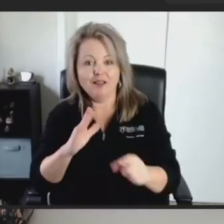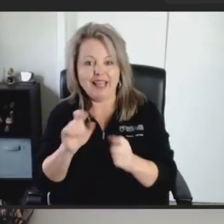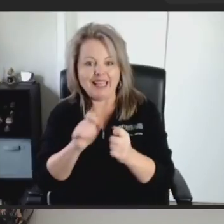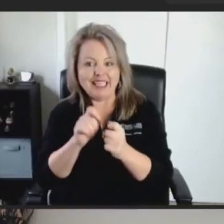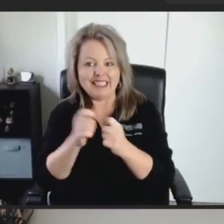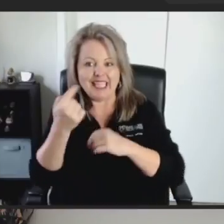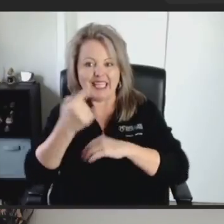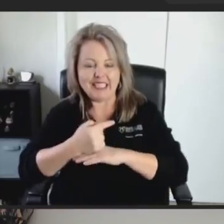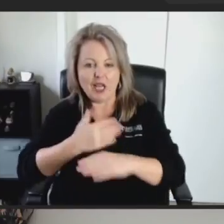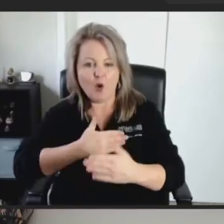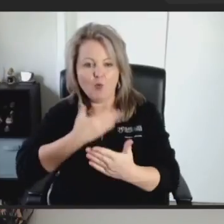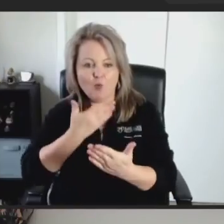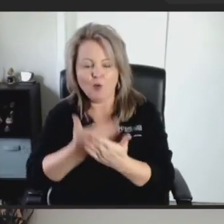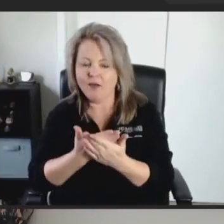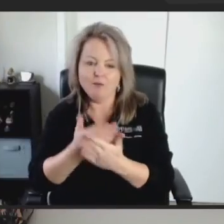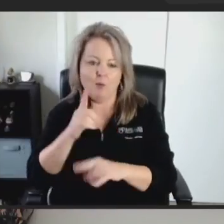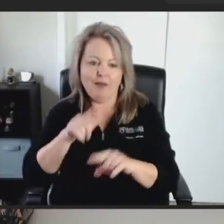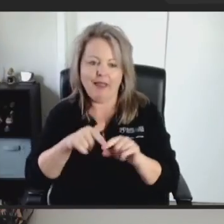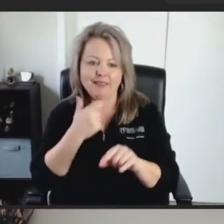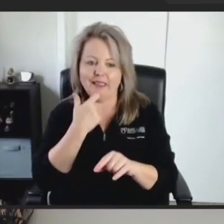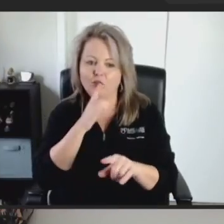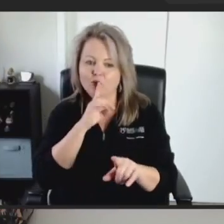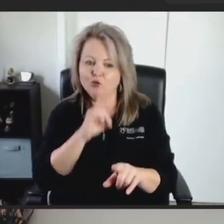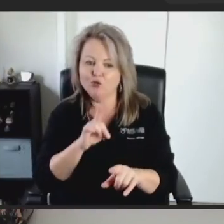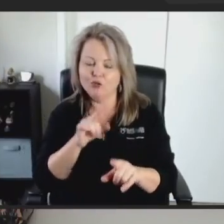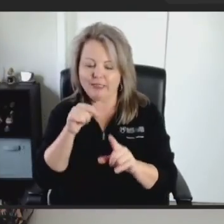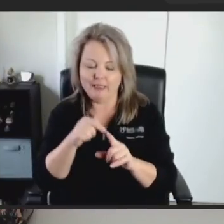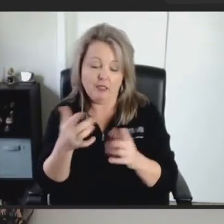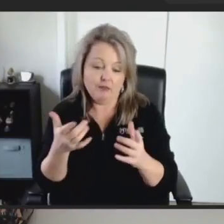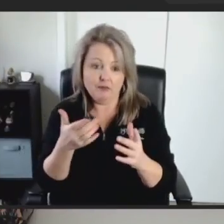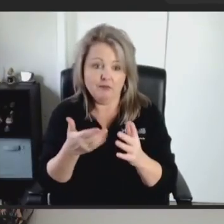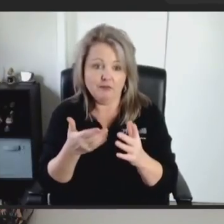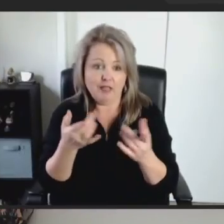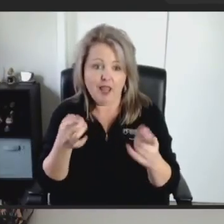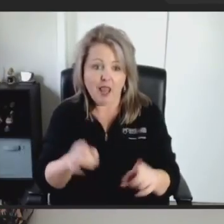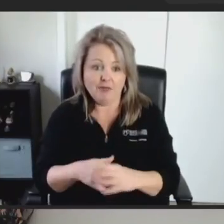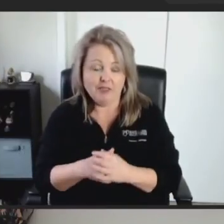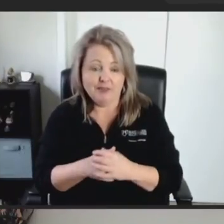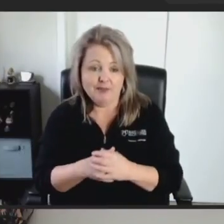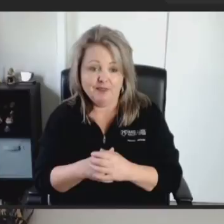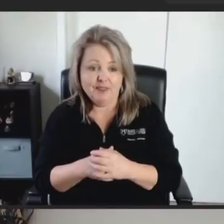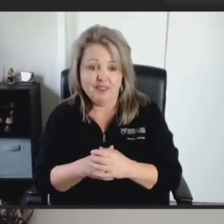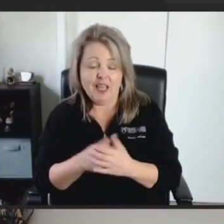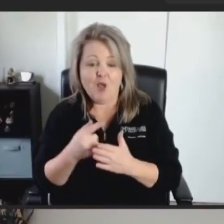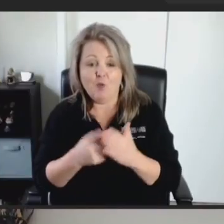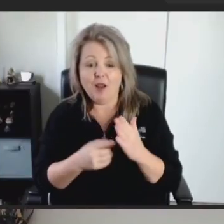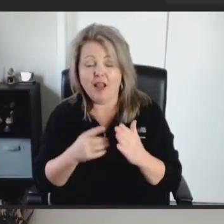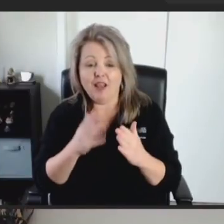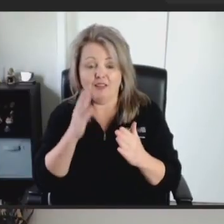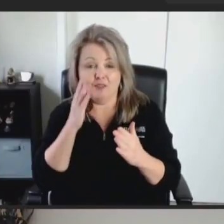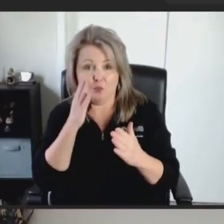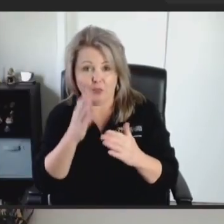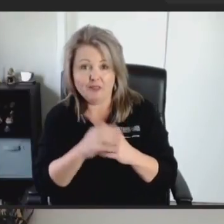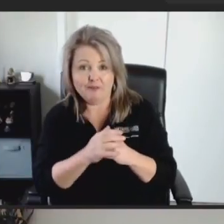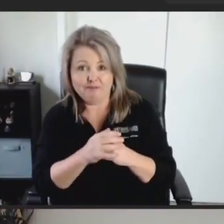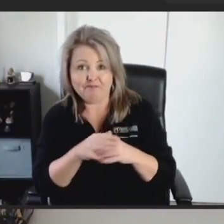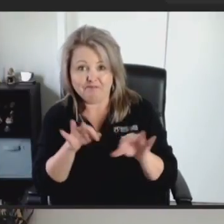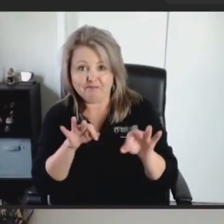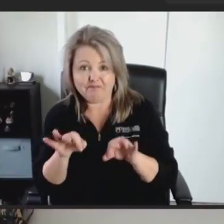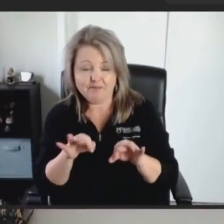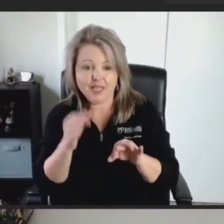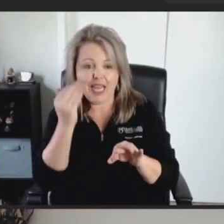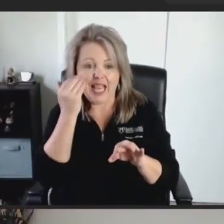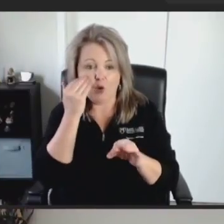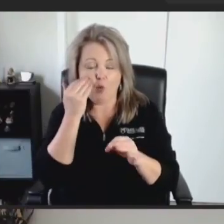going to arrive, but we can't say that for sure until these things come through. And what I will say is that I know